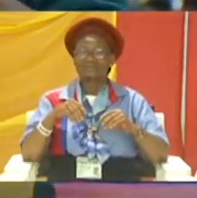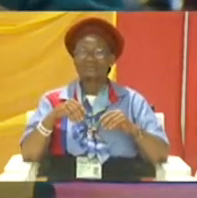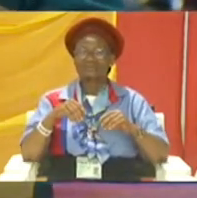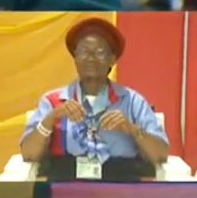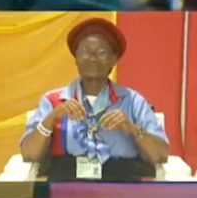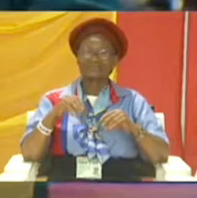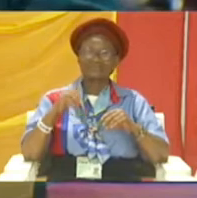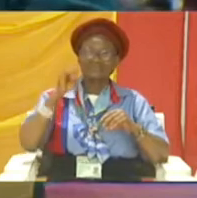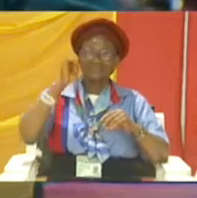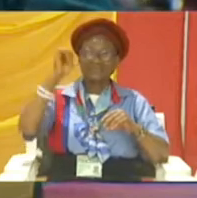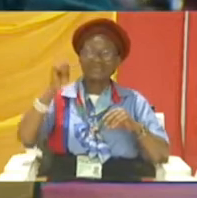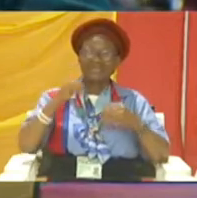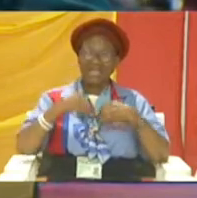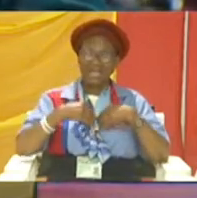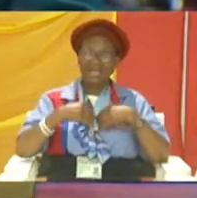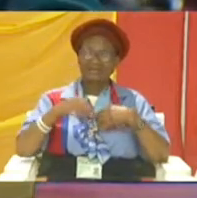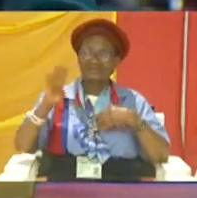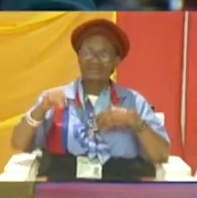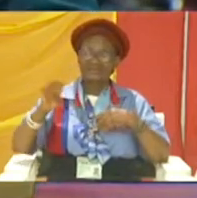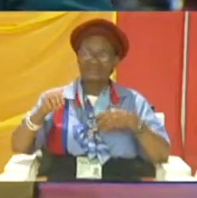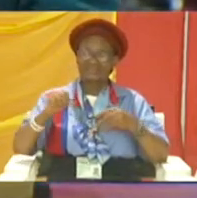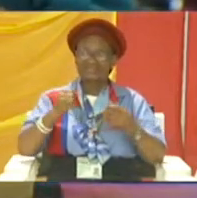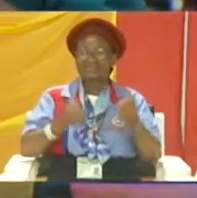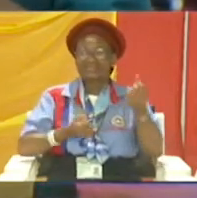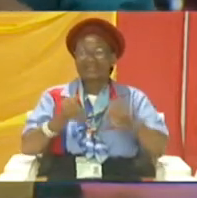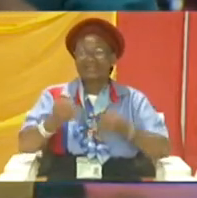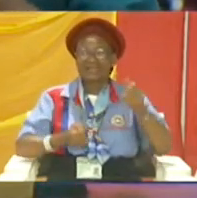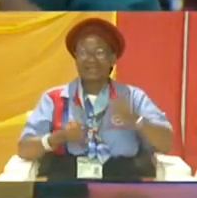He had 14 cars. And then